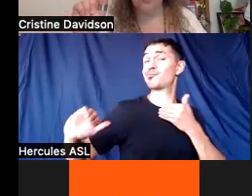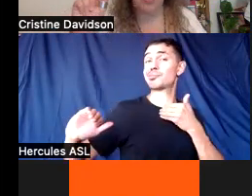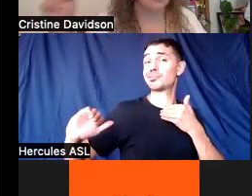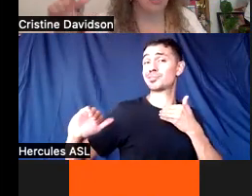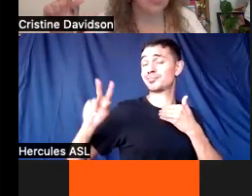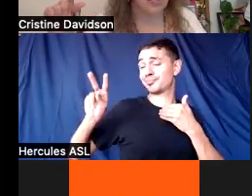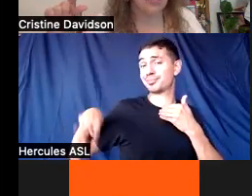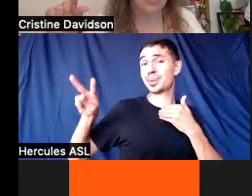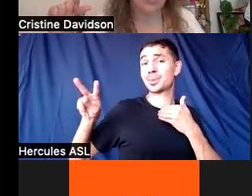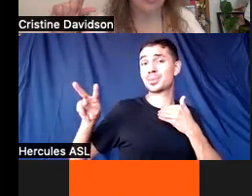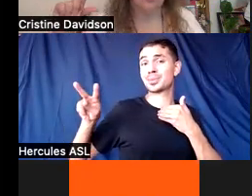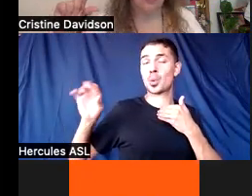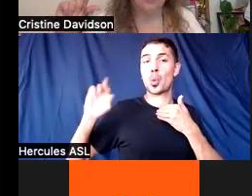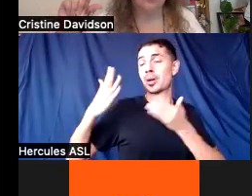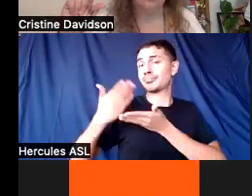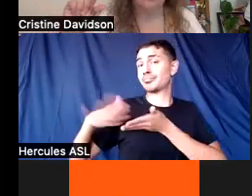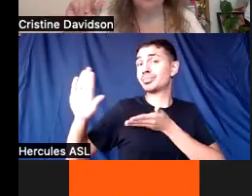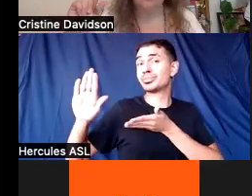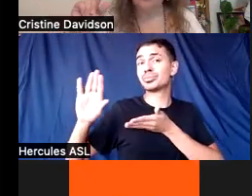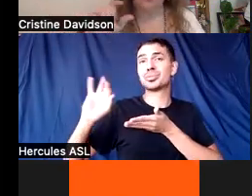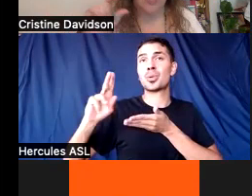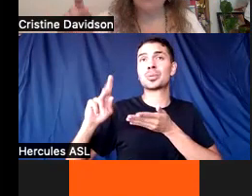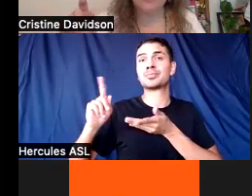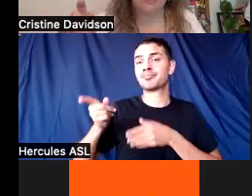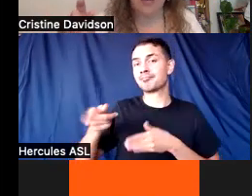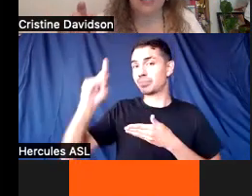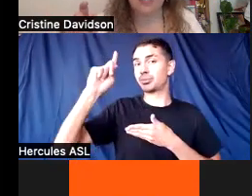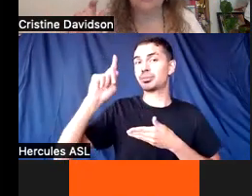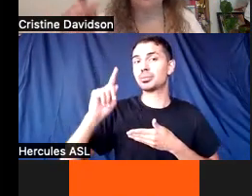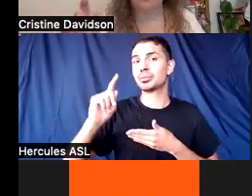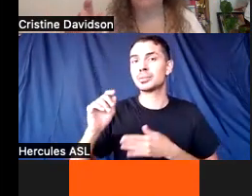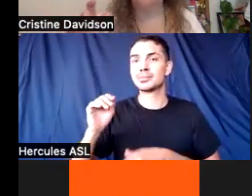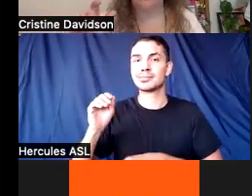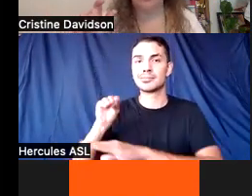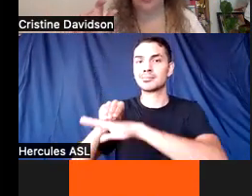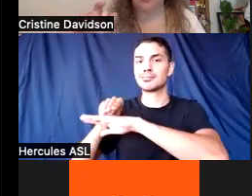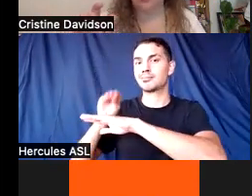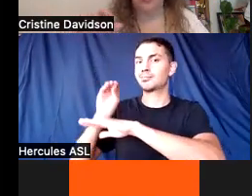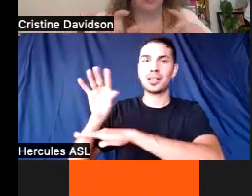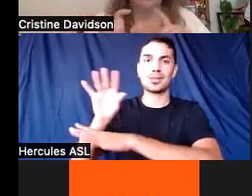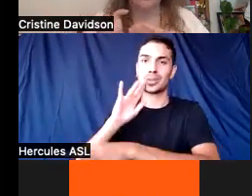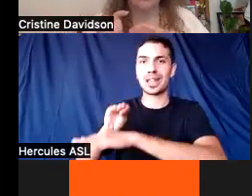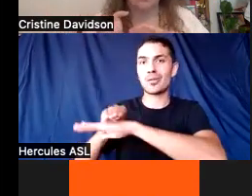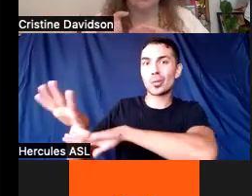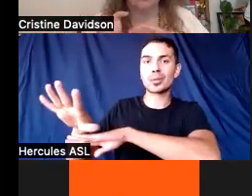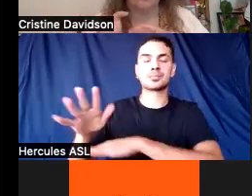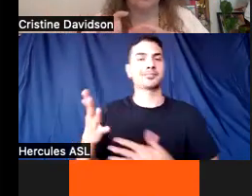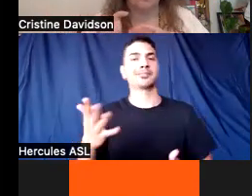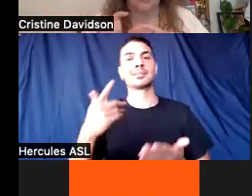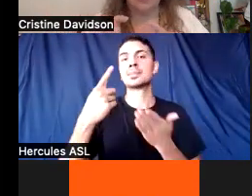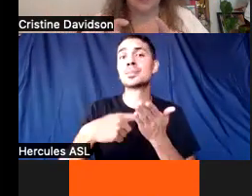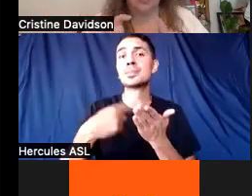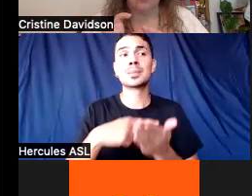to cause harm to others. Right? So sometimes we don't have safe access to people who can share our